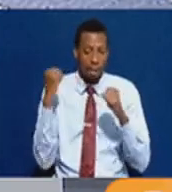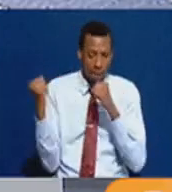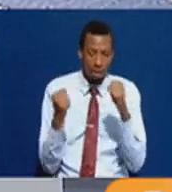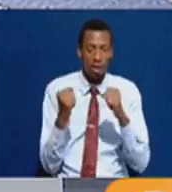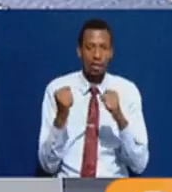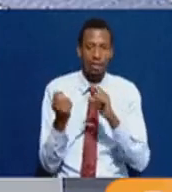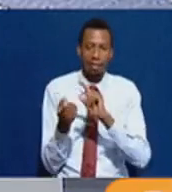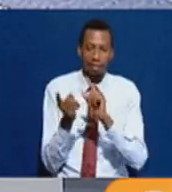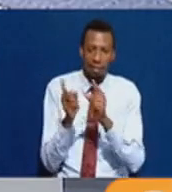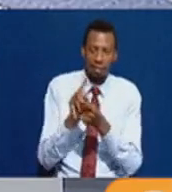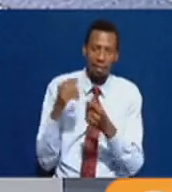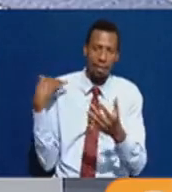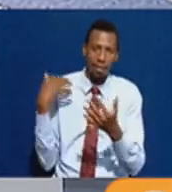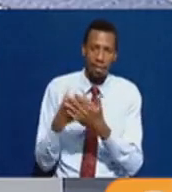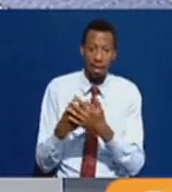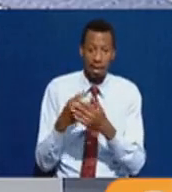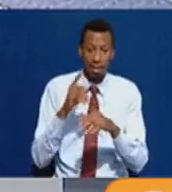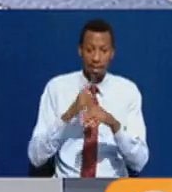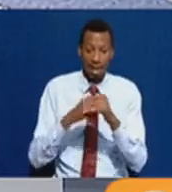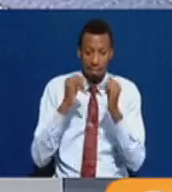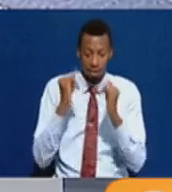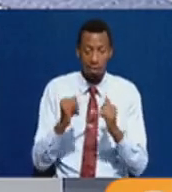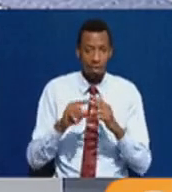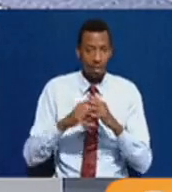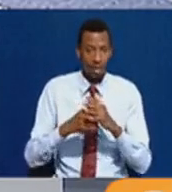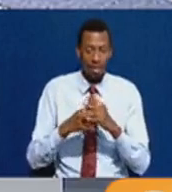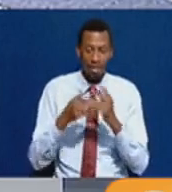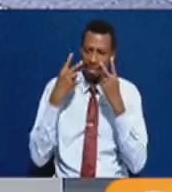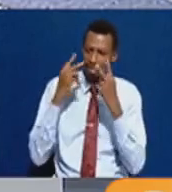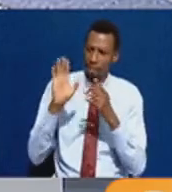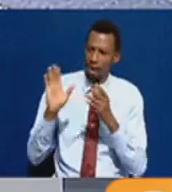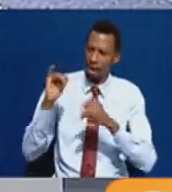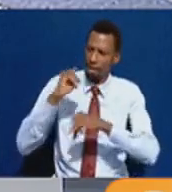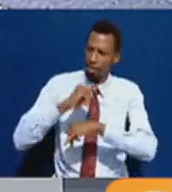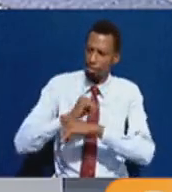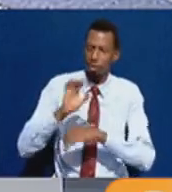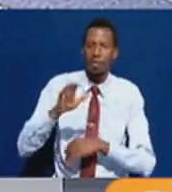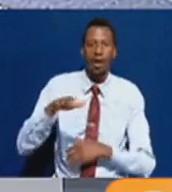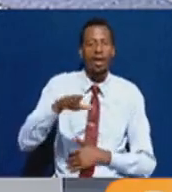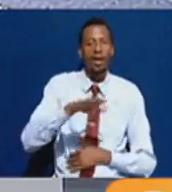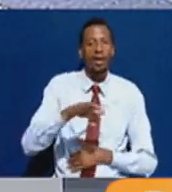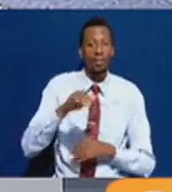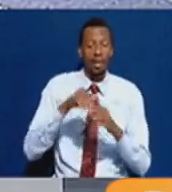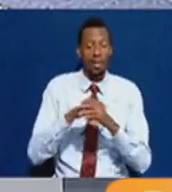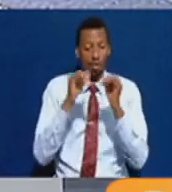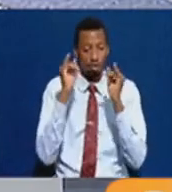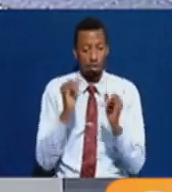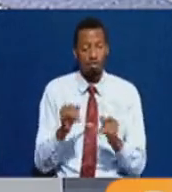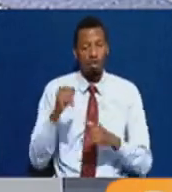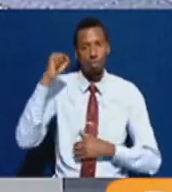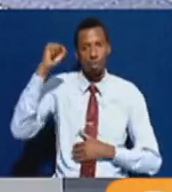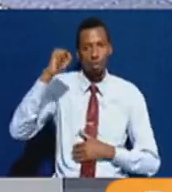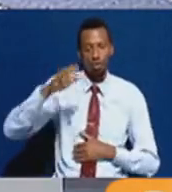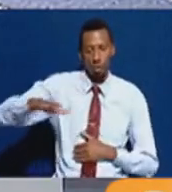UK, we take a look at the history of this institution and its place in the modern political dispensation.